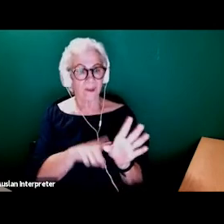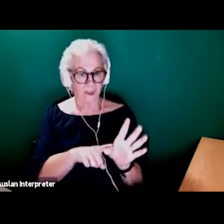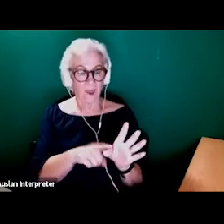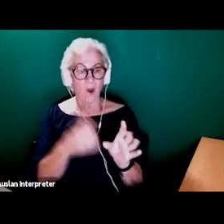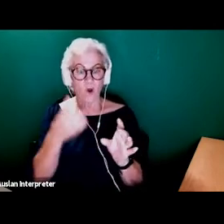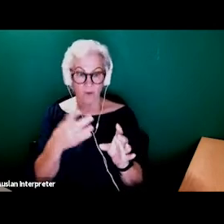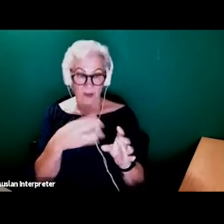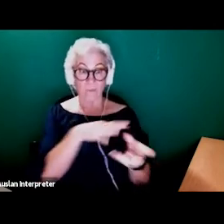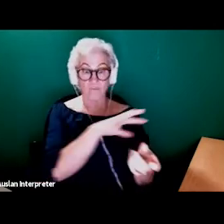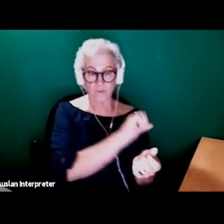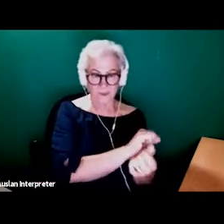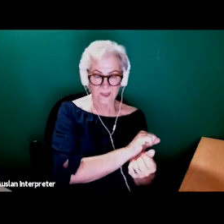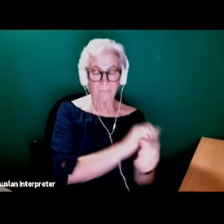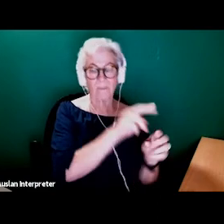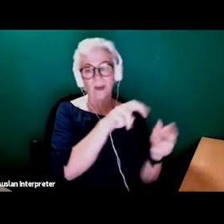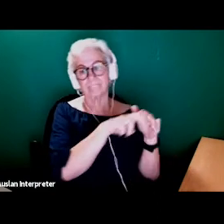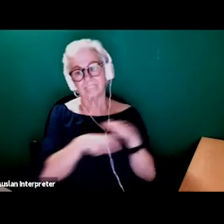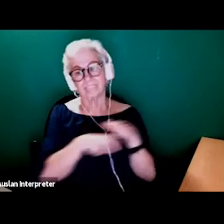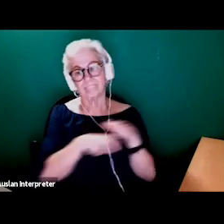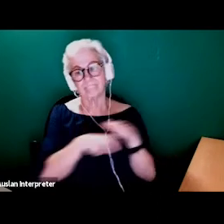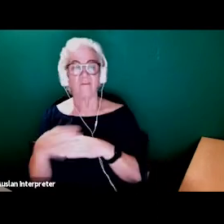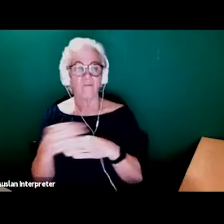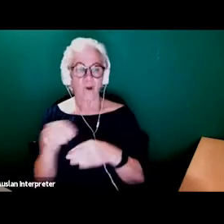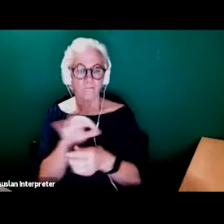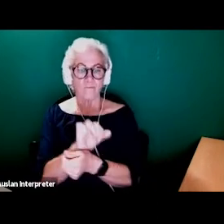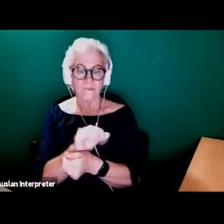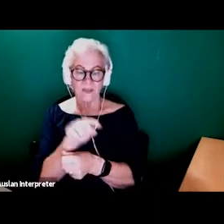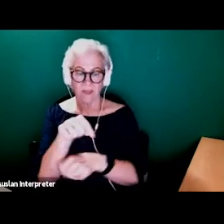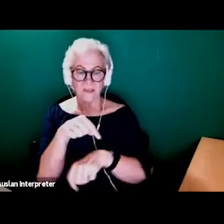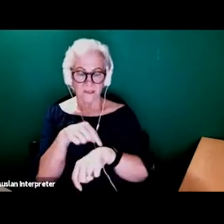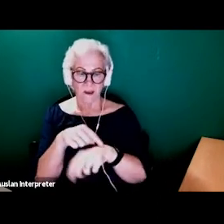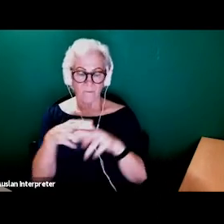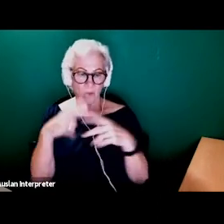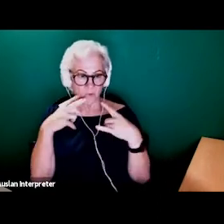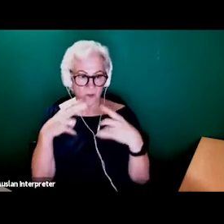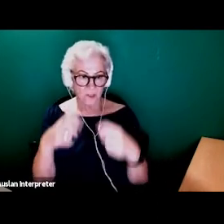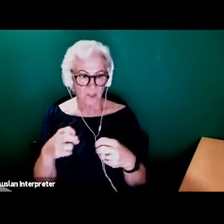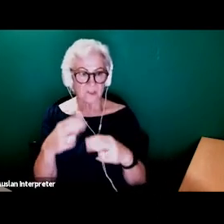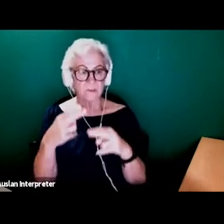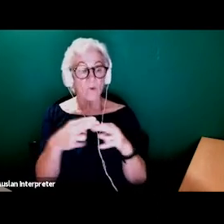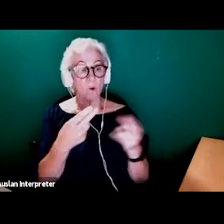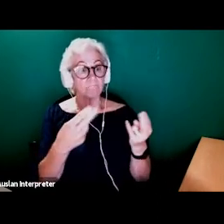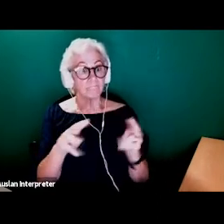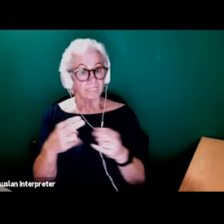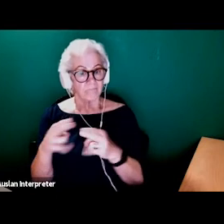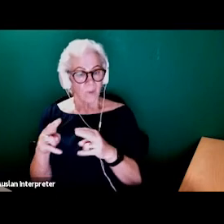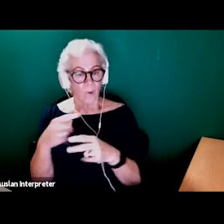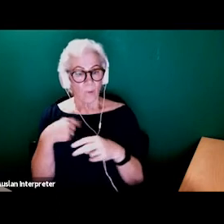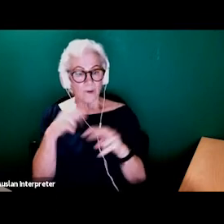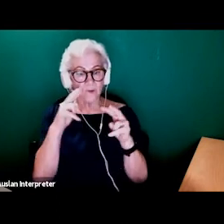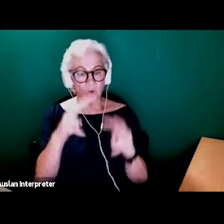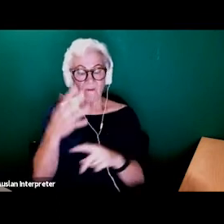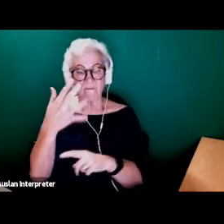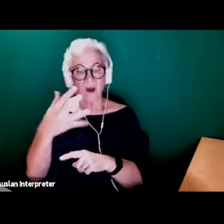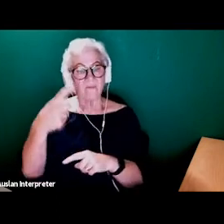but were out of prison at that point in time. And in terms of mortality, we observed over